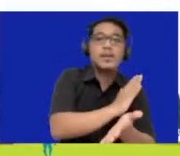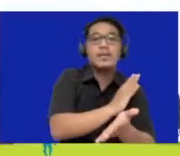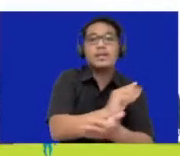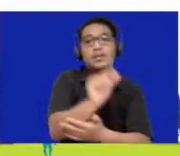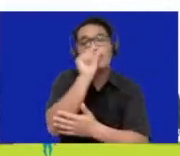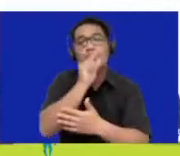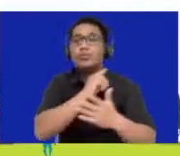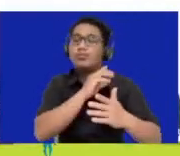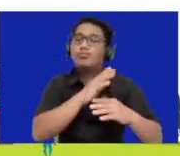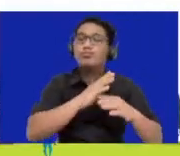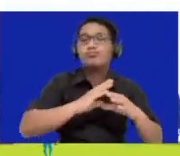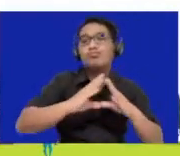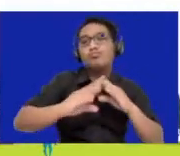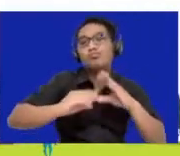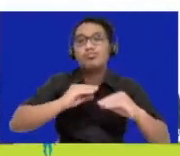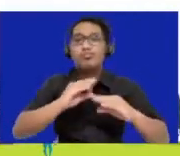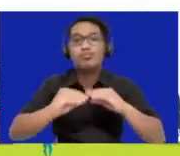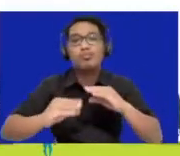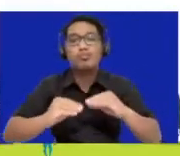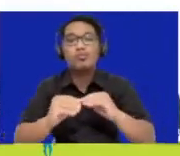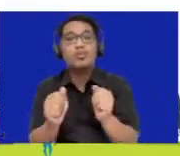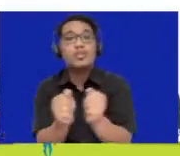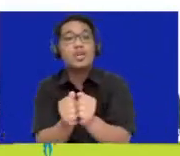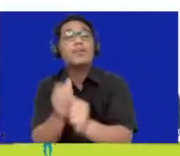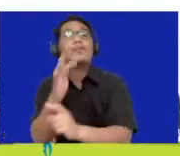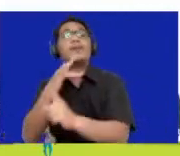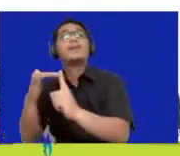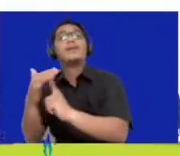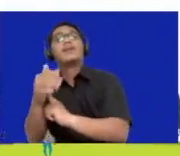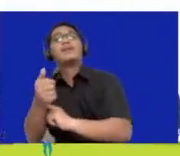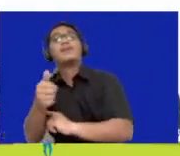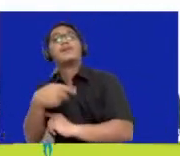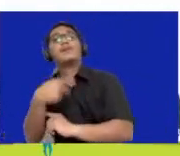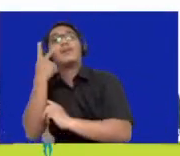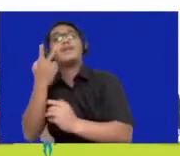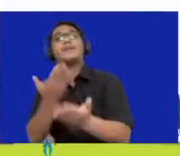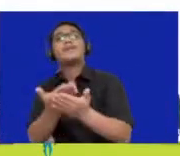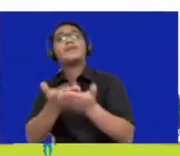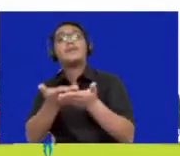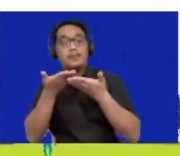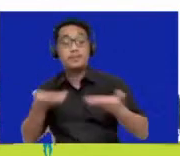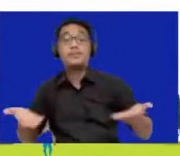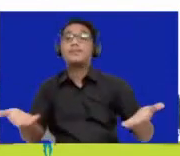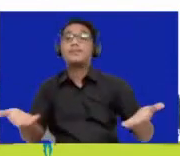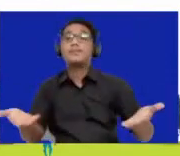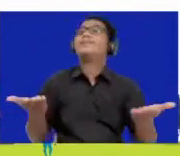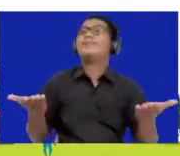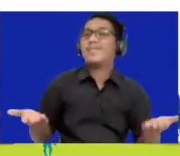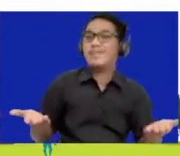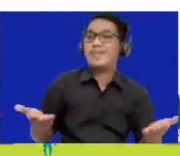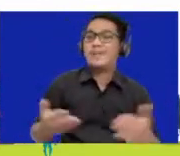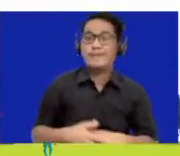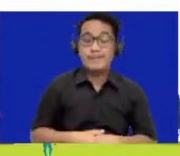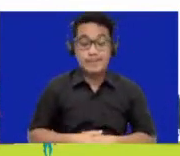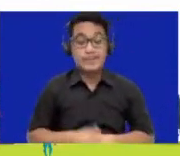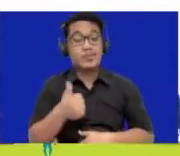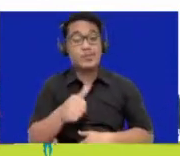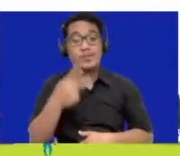the same reality as you do. Different context, different country,